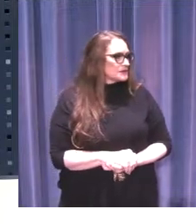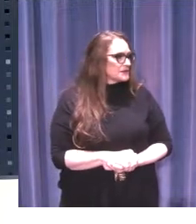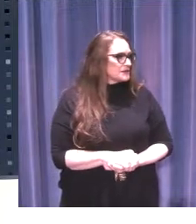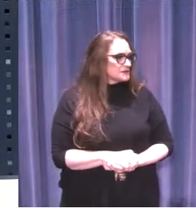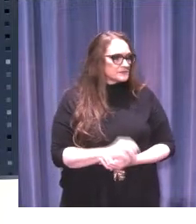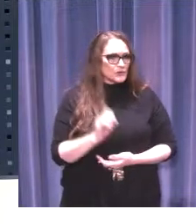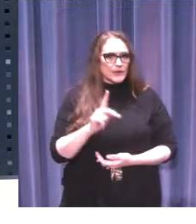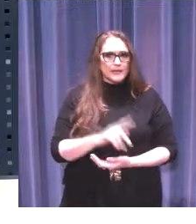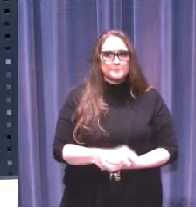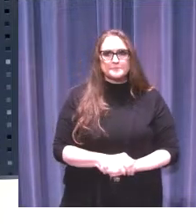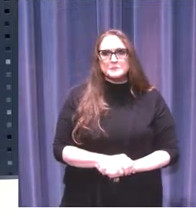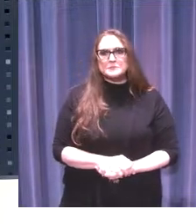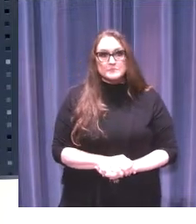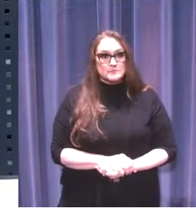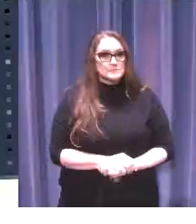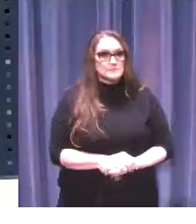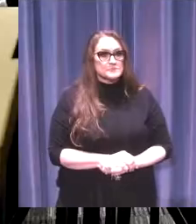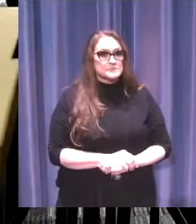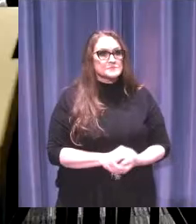Okay. Jeff?